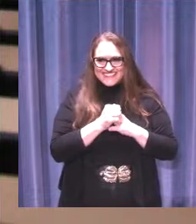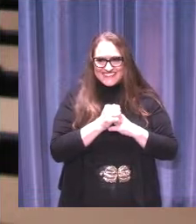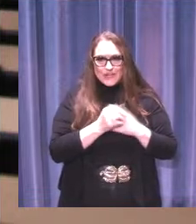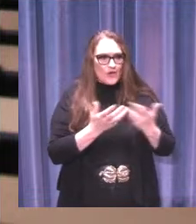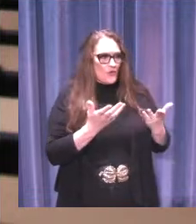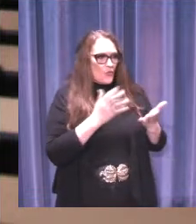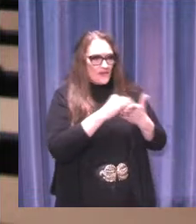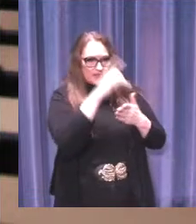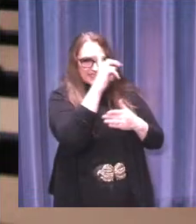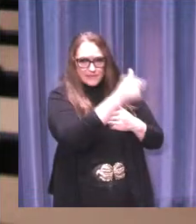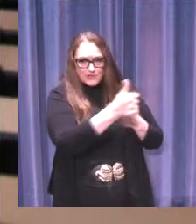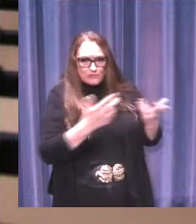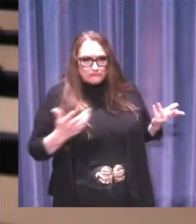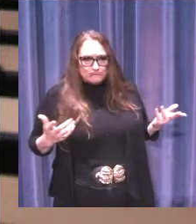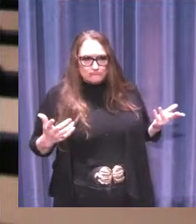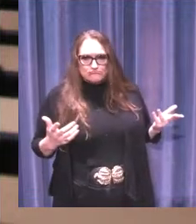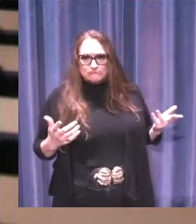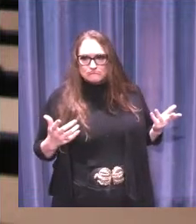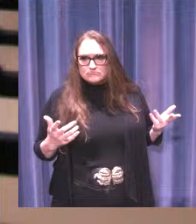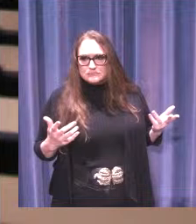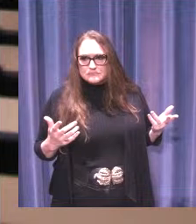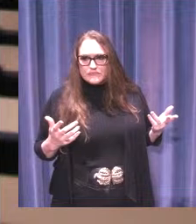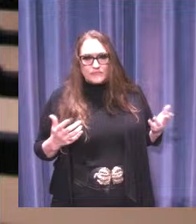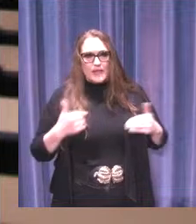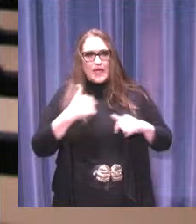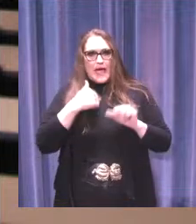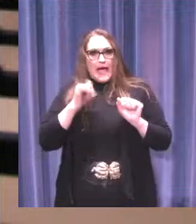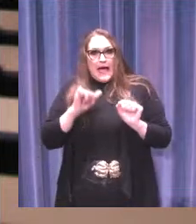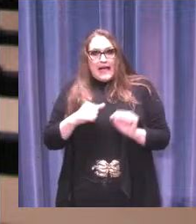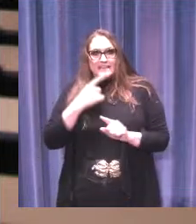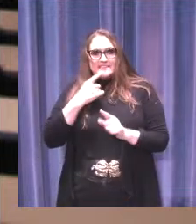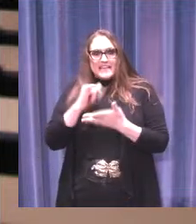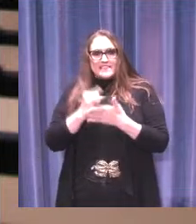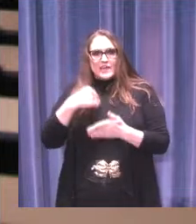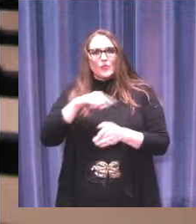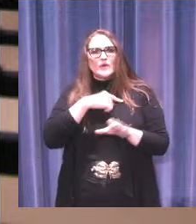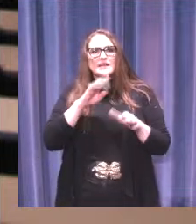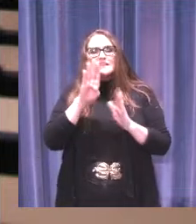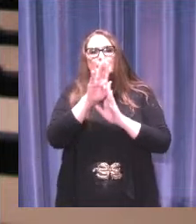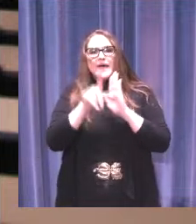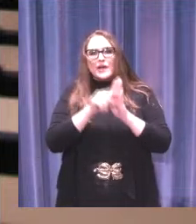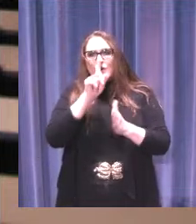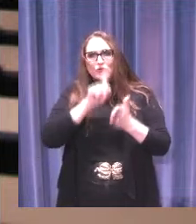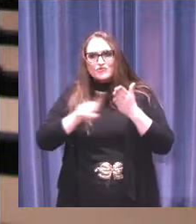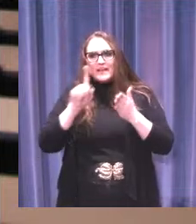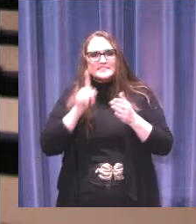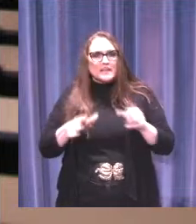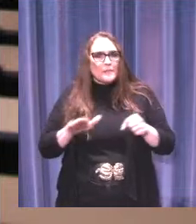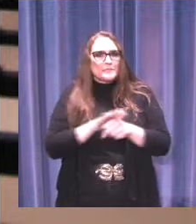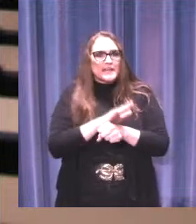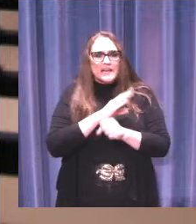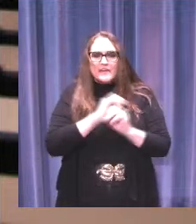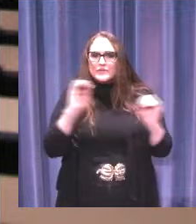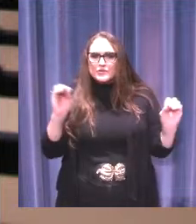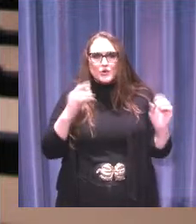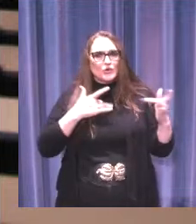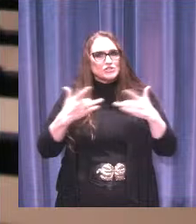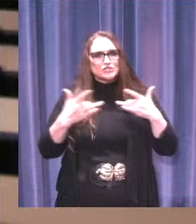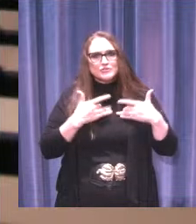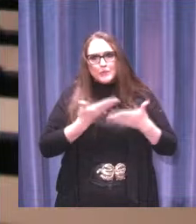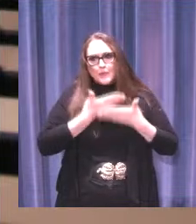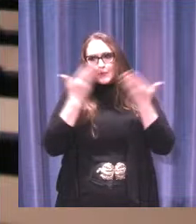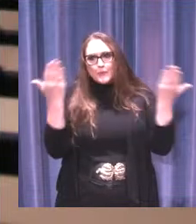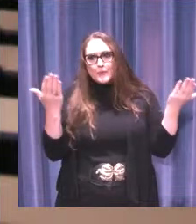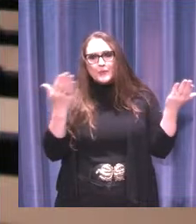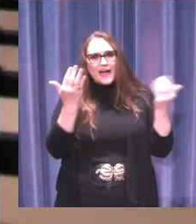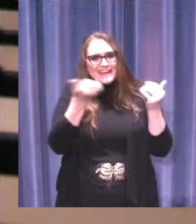Well, that's up to you. I can say that we did the background checks, they were completed, and there were no concerns